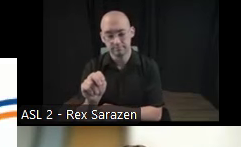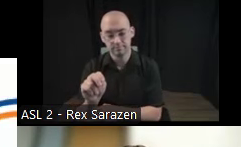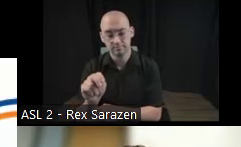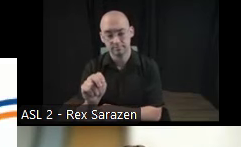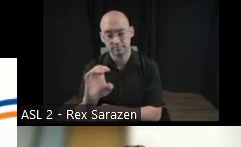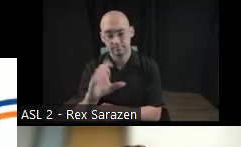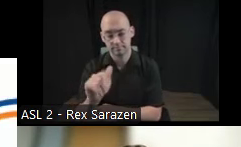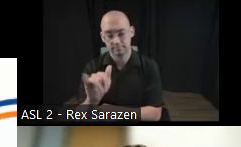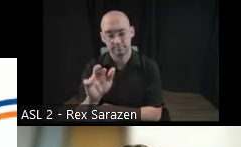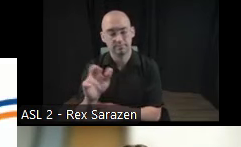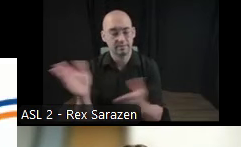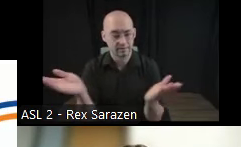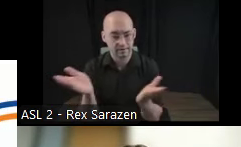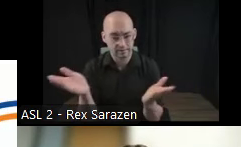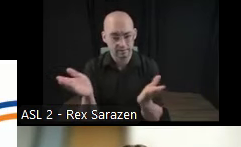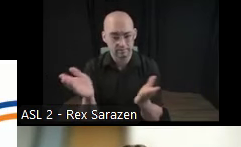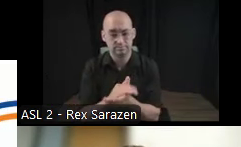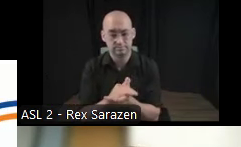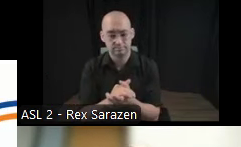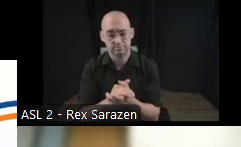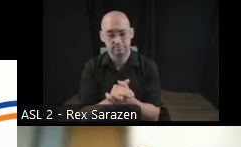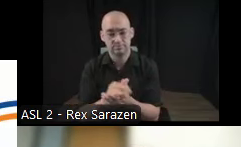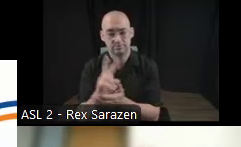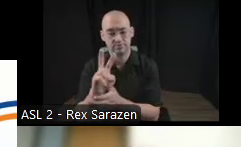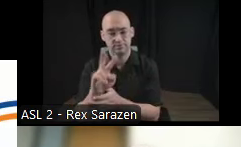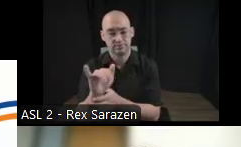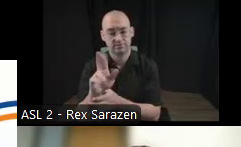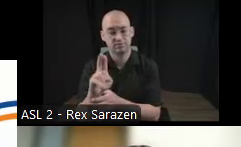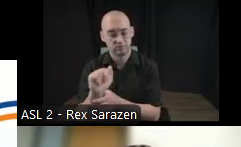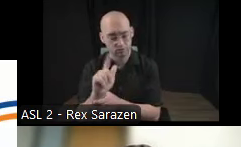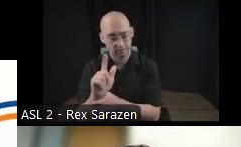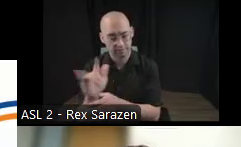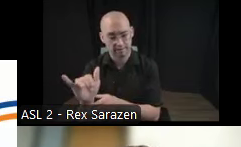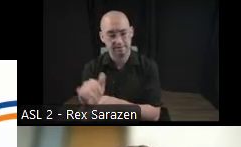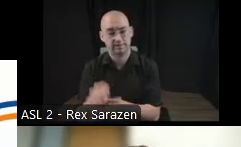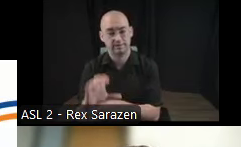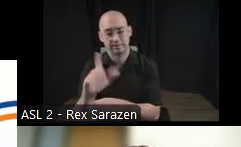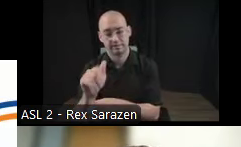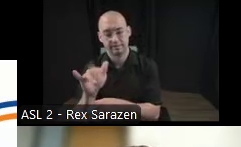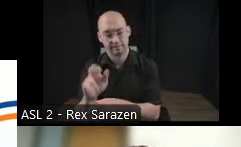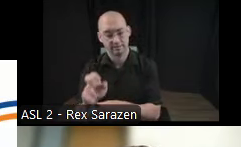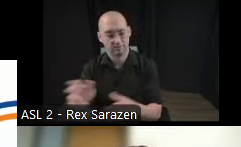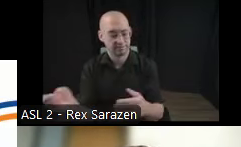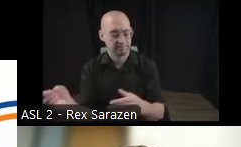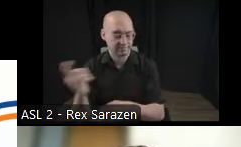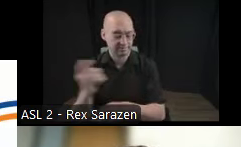Claire Present. Day. Virtually. Claire Day. Present in person.